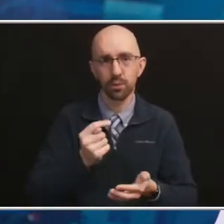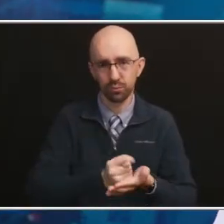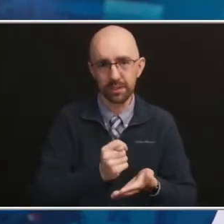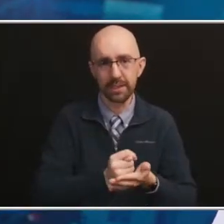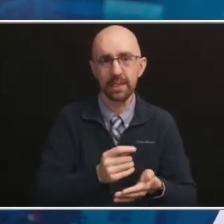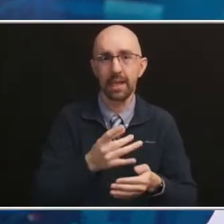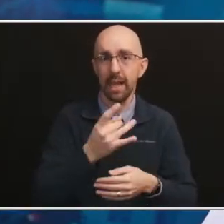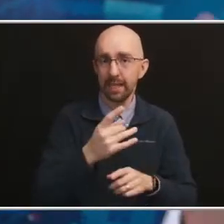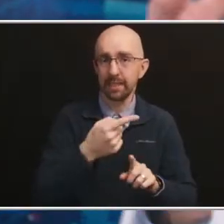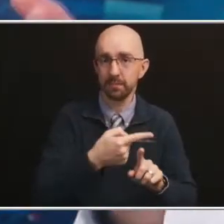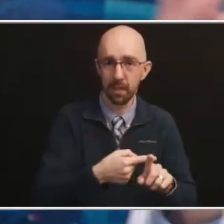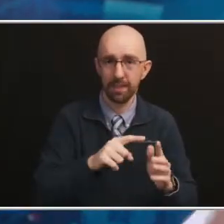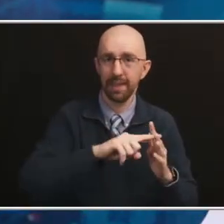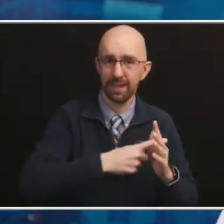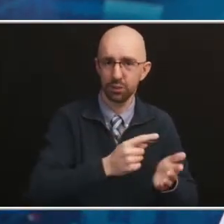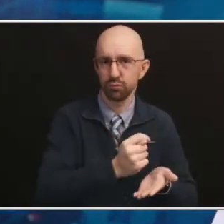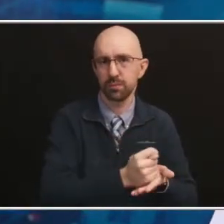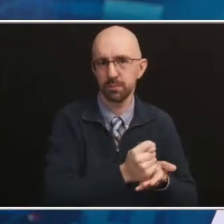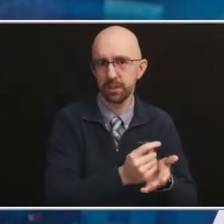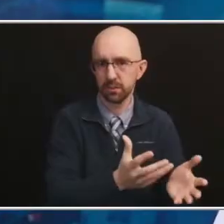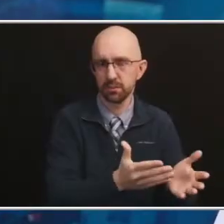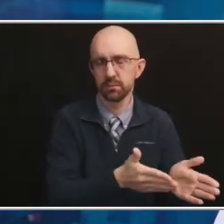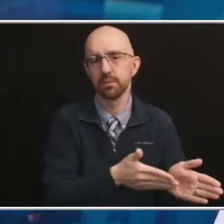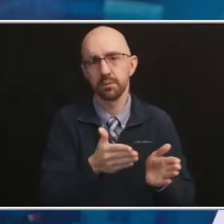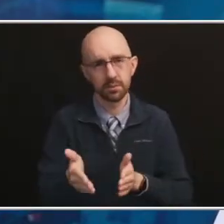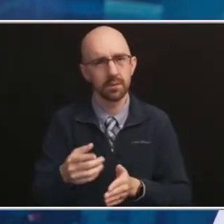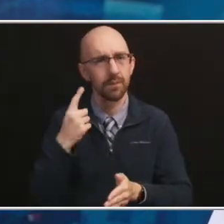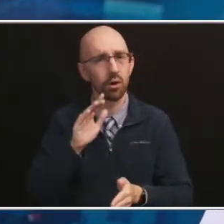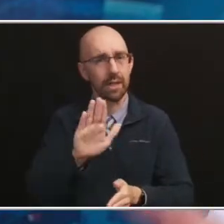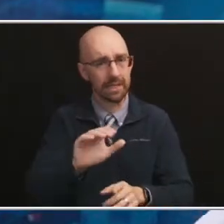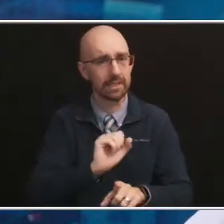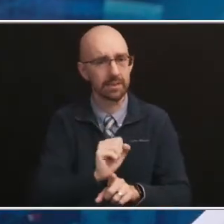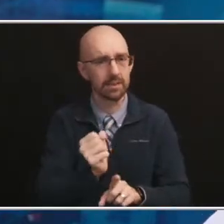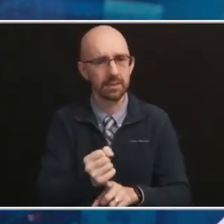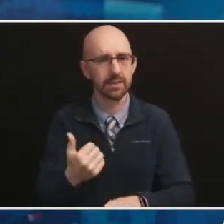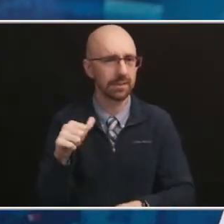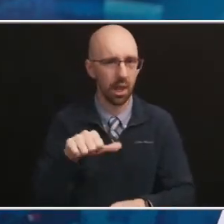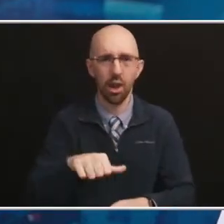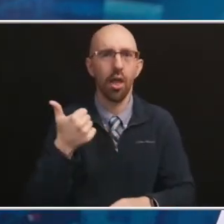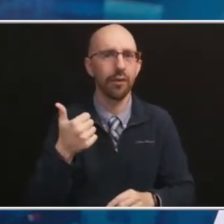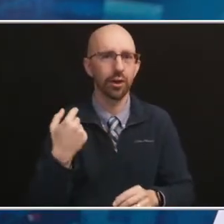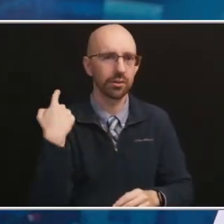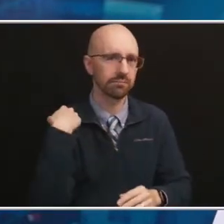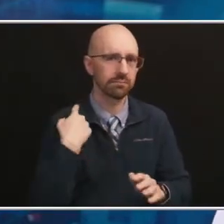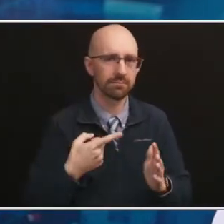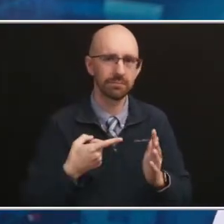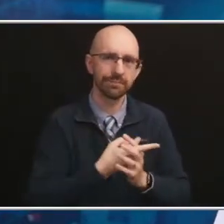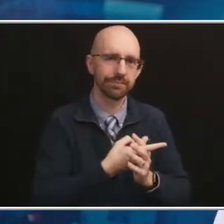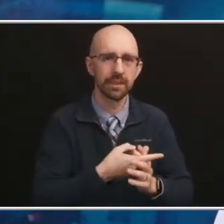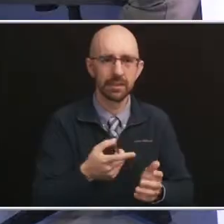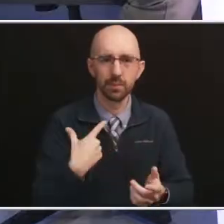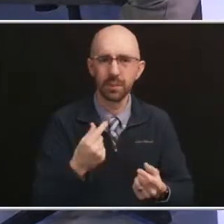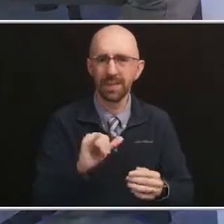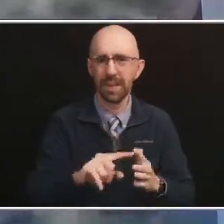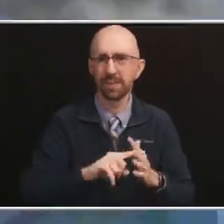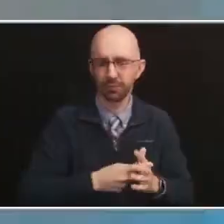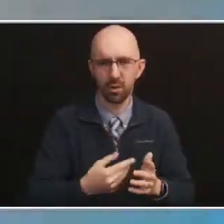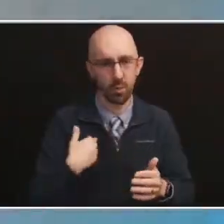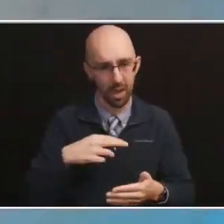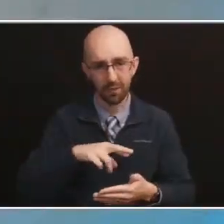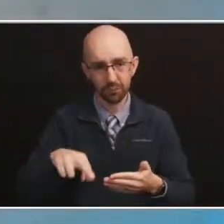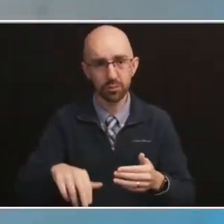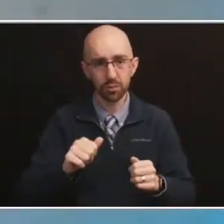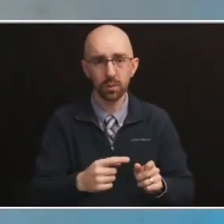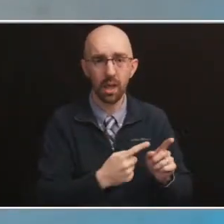initial treatment. And in Brent's case, it was do another lumbar puncture, since that's what we did at the start. We have the results that we can put up while we